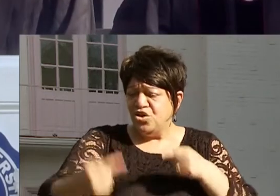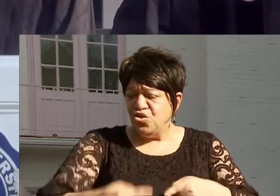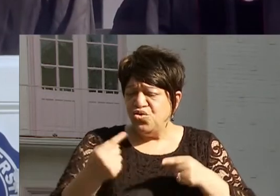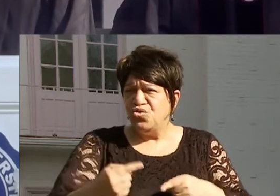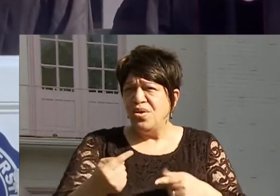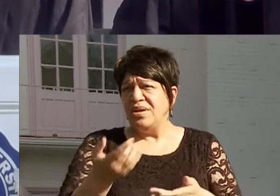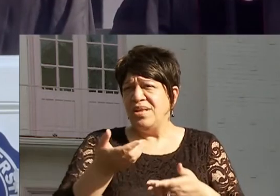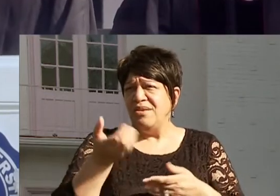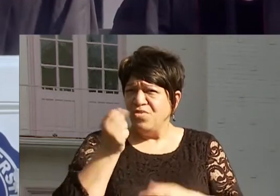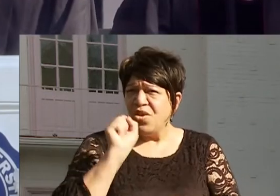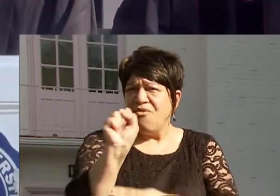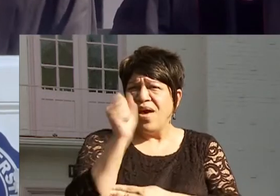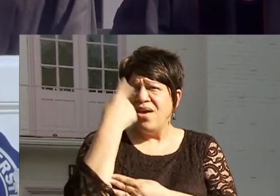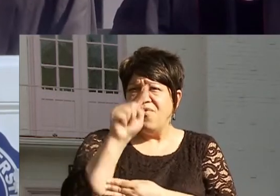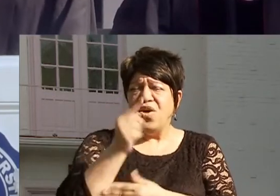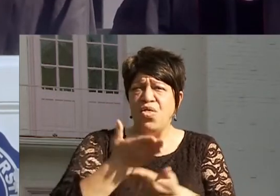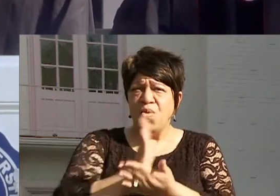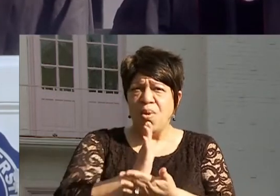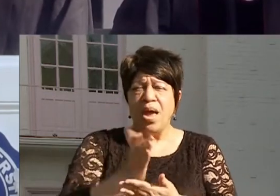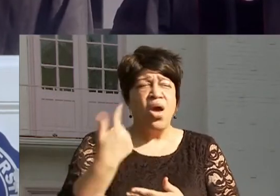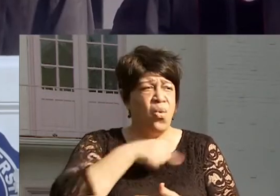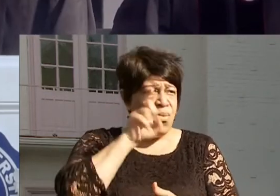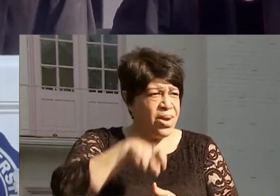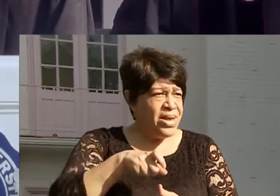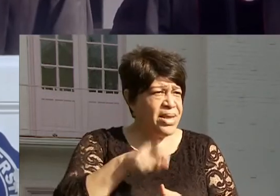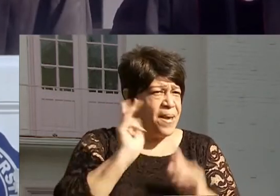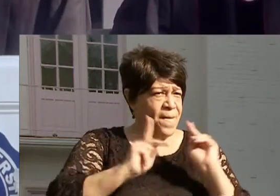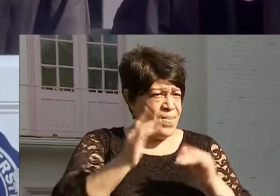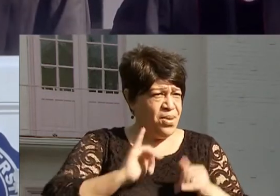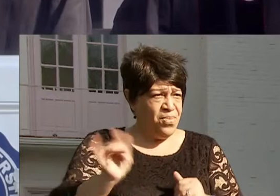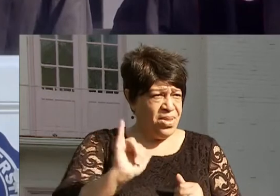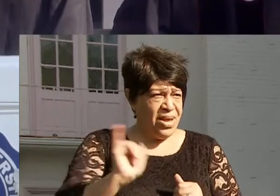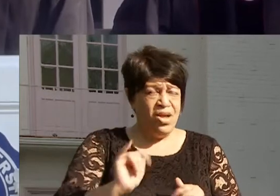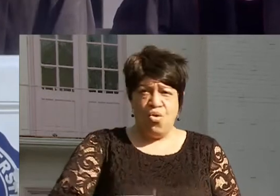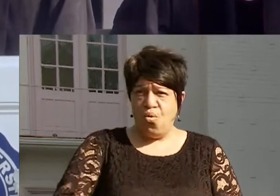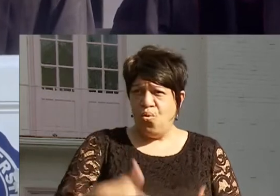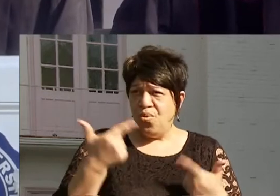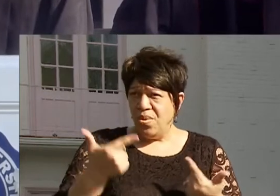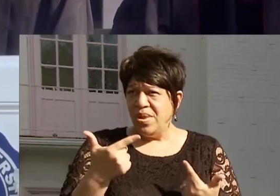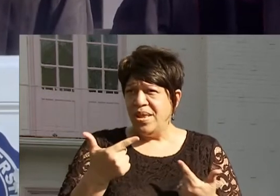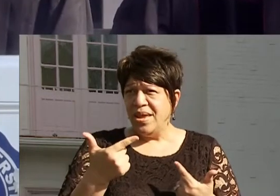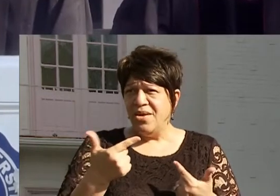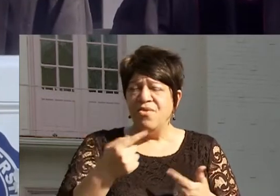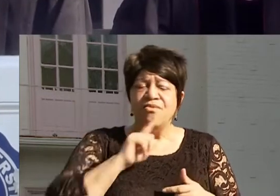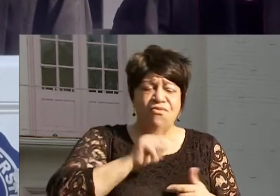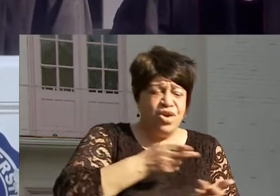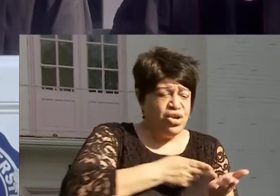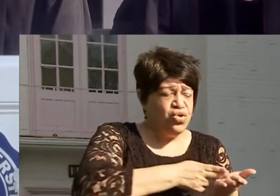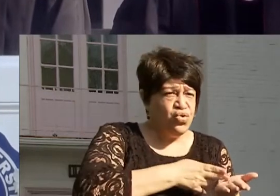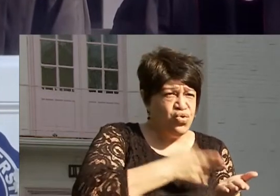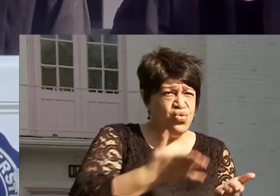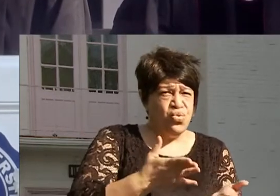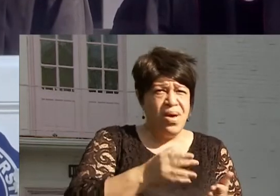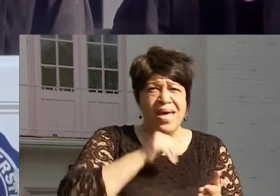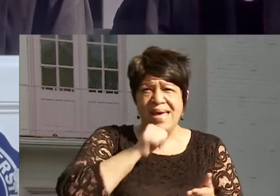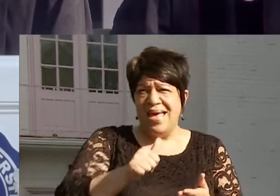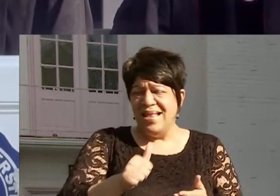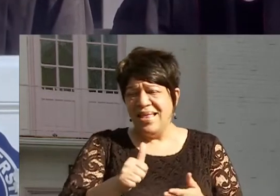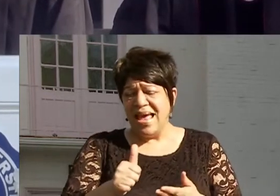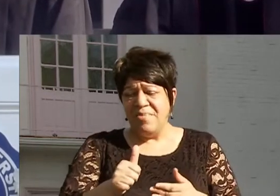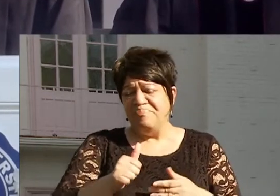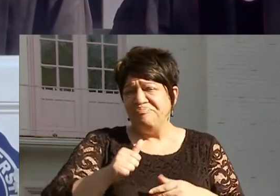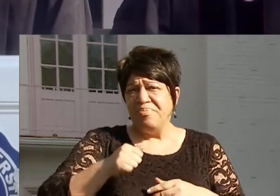Thusly, we need individuals like you who live and operate from truth, not revisionist history passed down through corrupt public